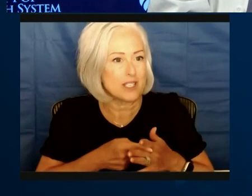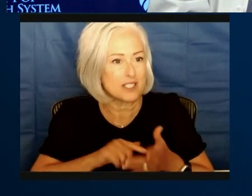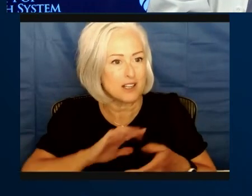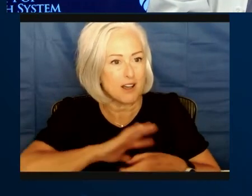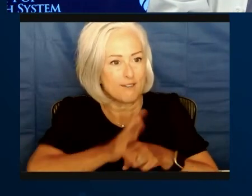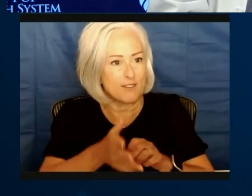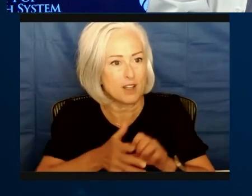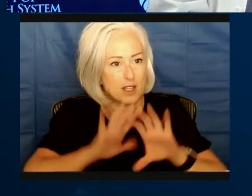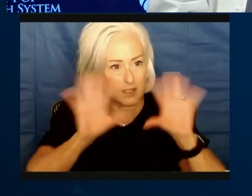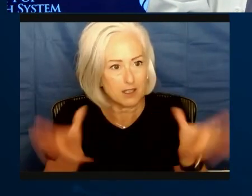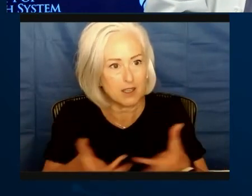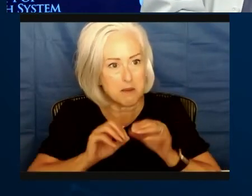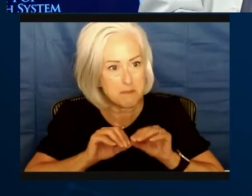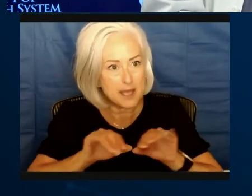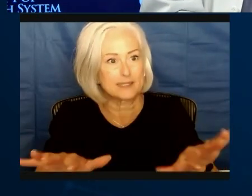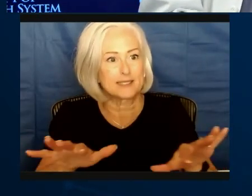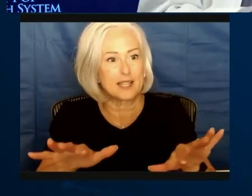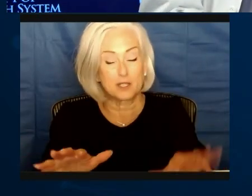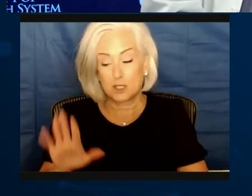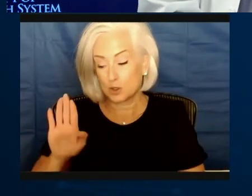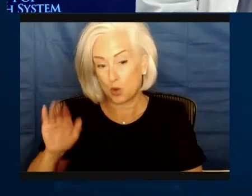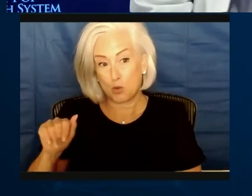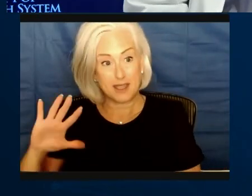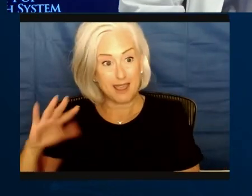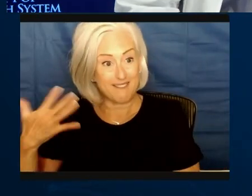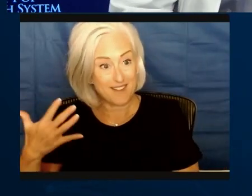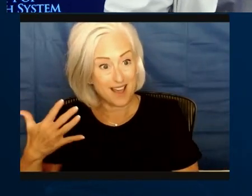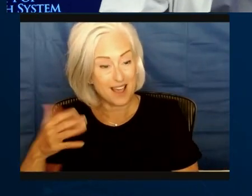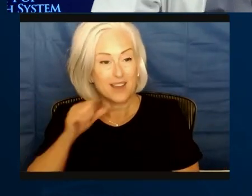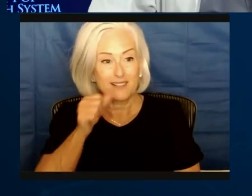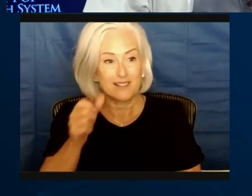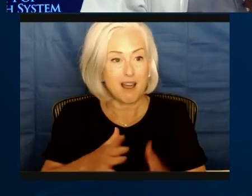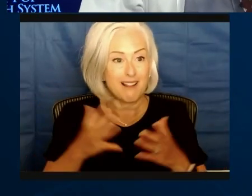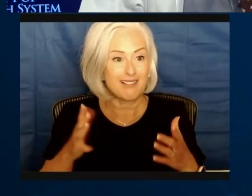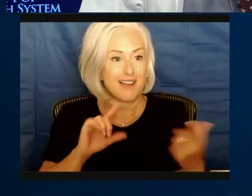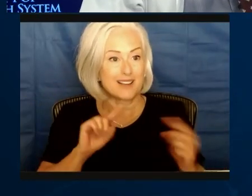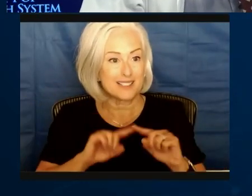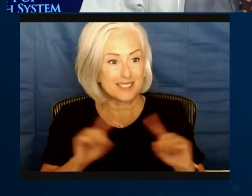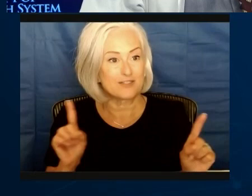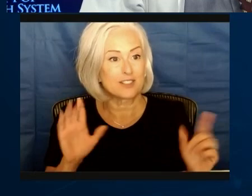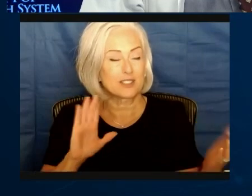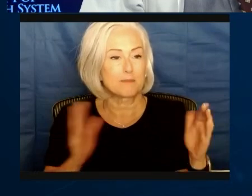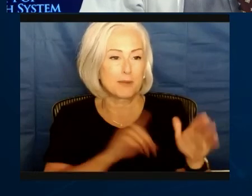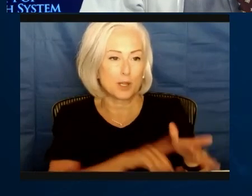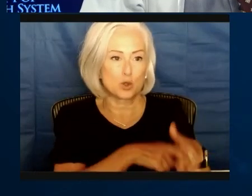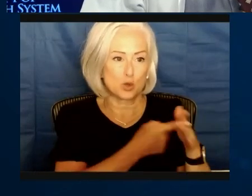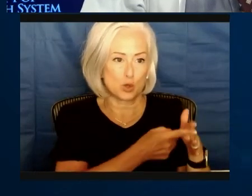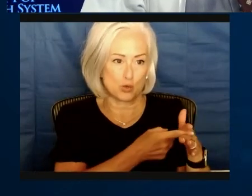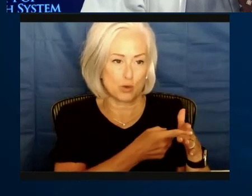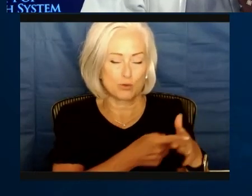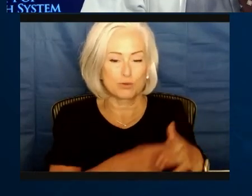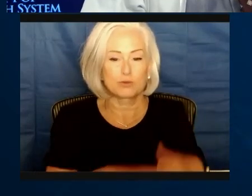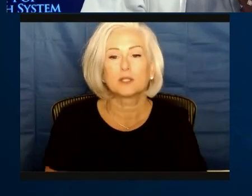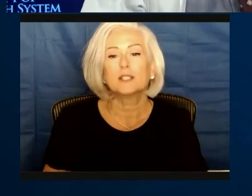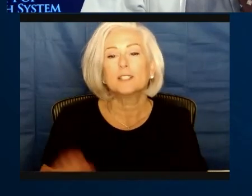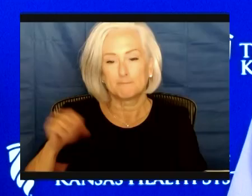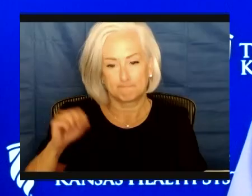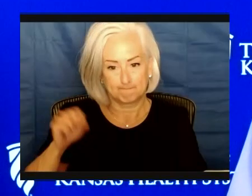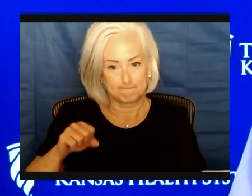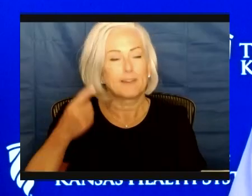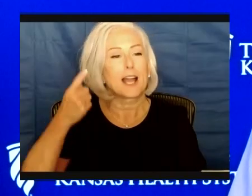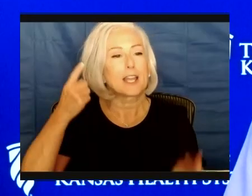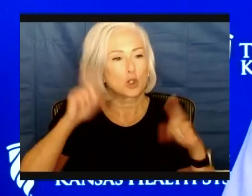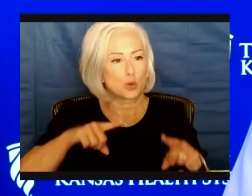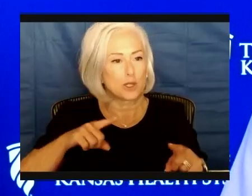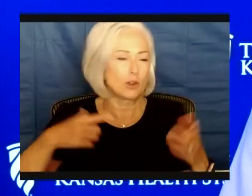that much different than the original strain in terms of the severity of disease. Yeah, I would agree with you. And we've certainly been touting and talking about vaccine. I think